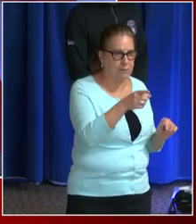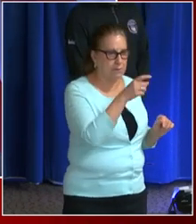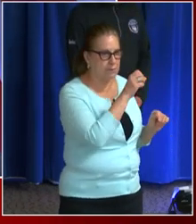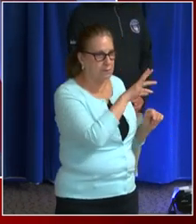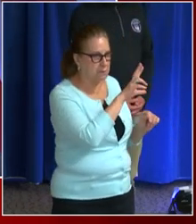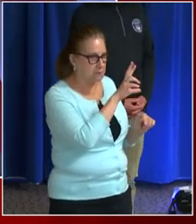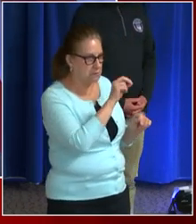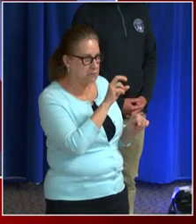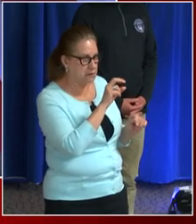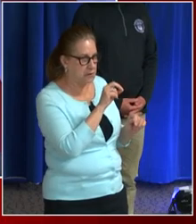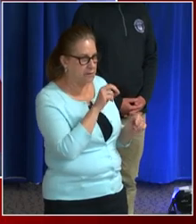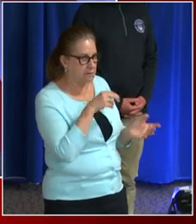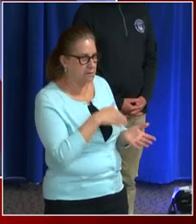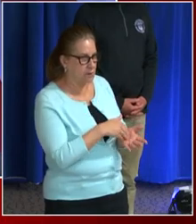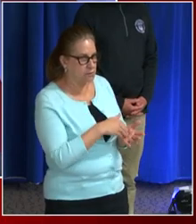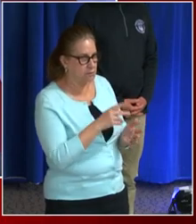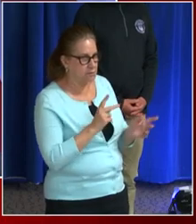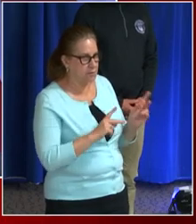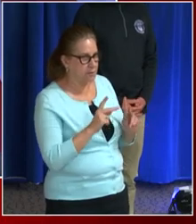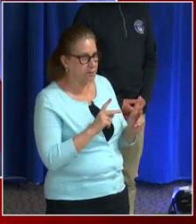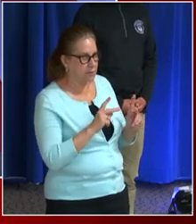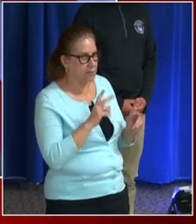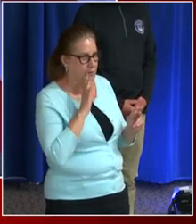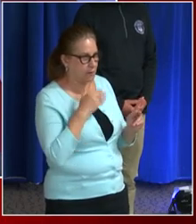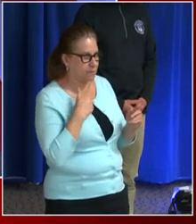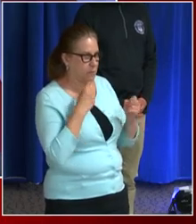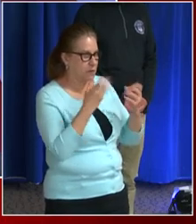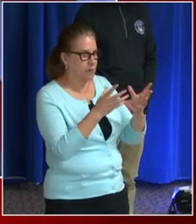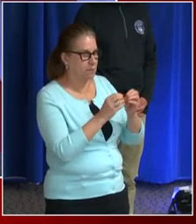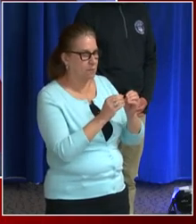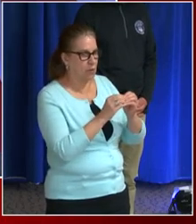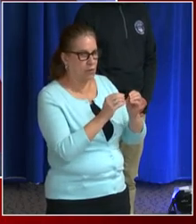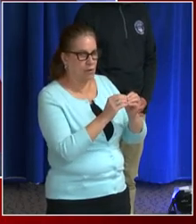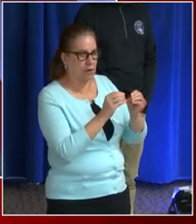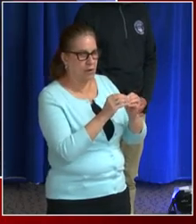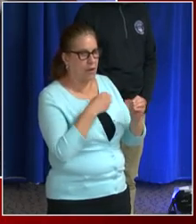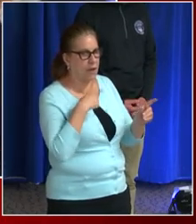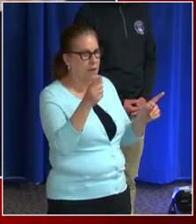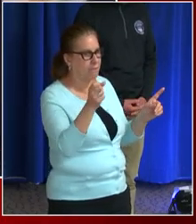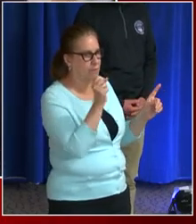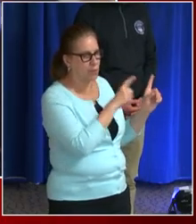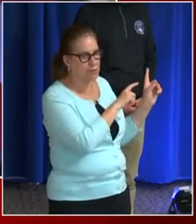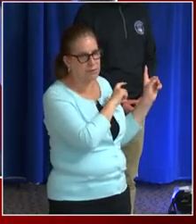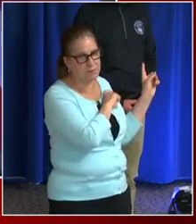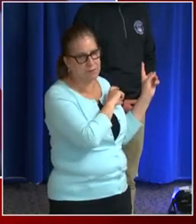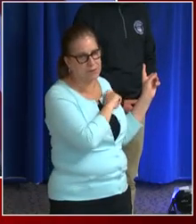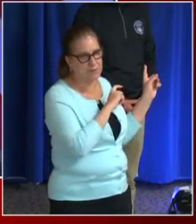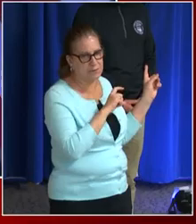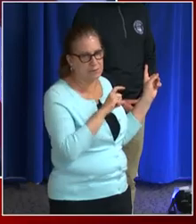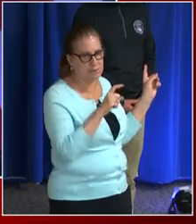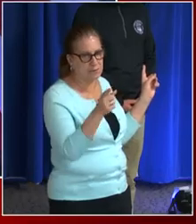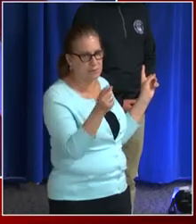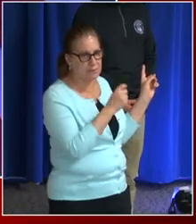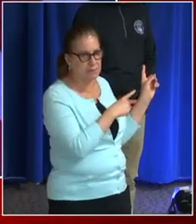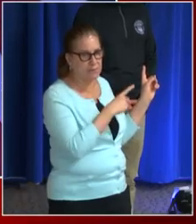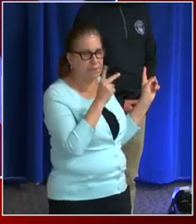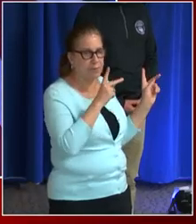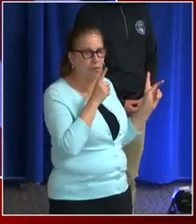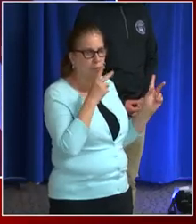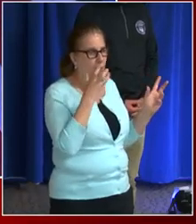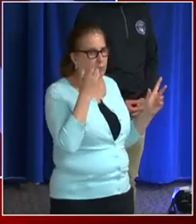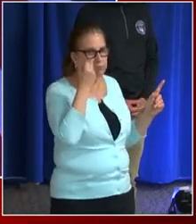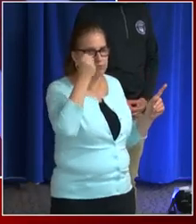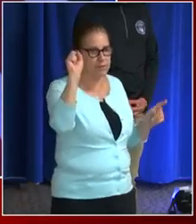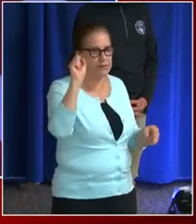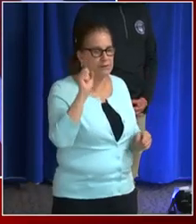it. But there'll be many more after that. I have a question for the chief. Chief, for people who want to protest peacefully today. I'm glad